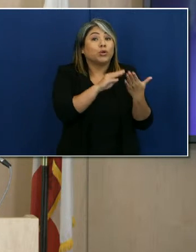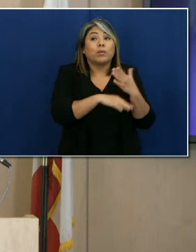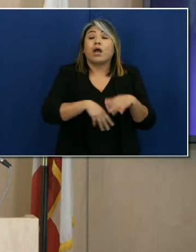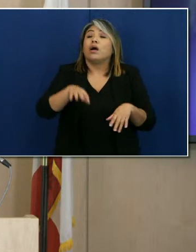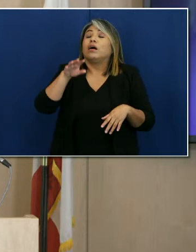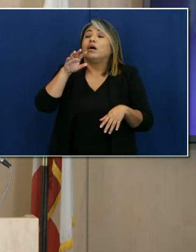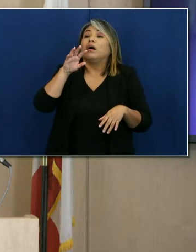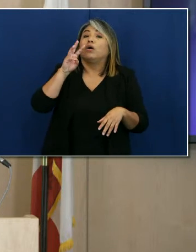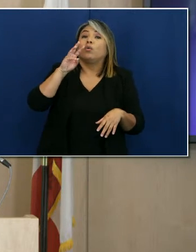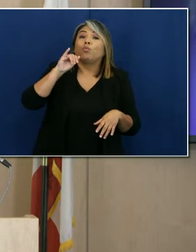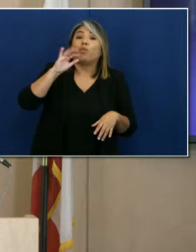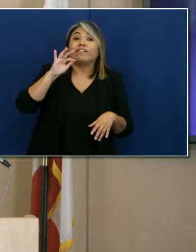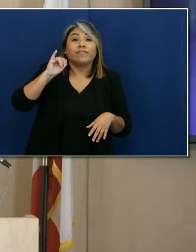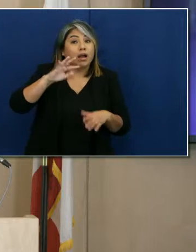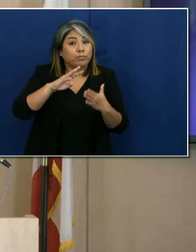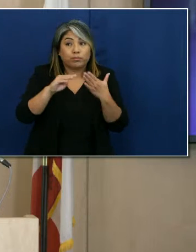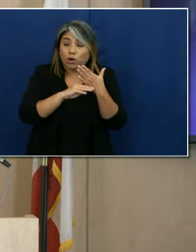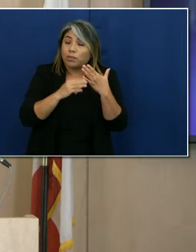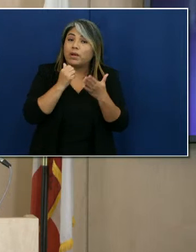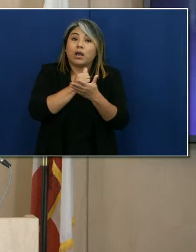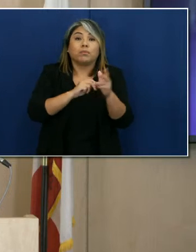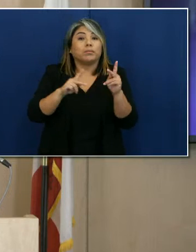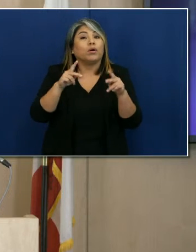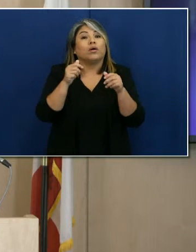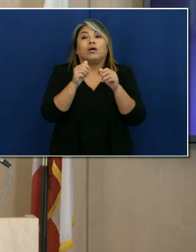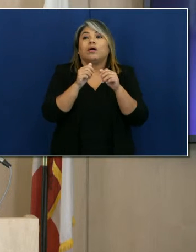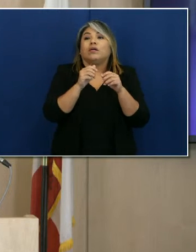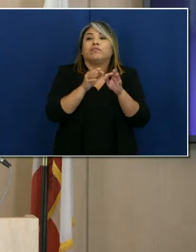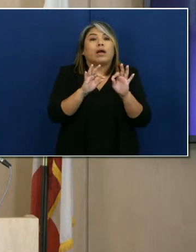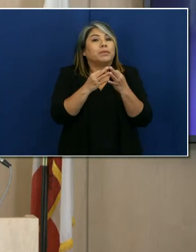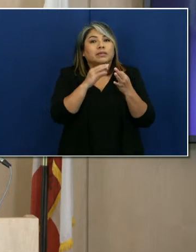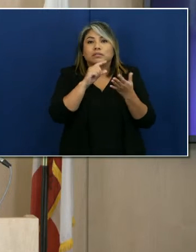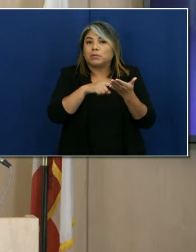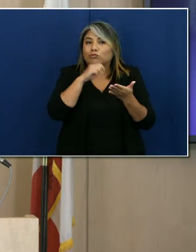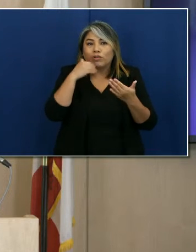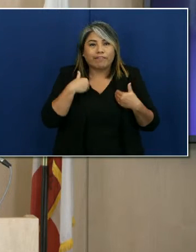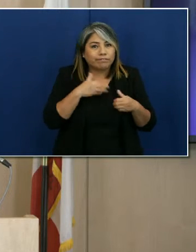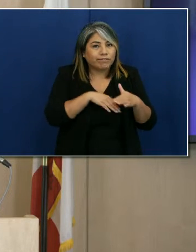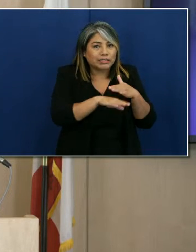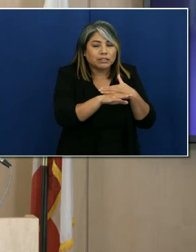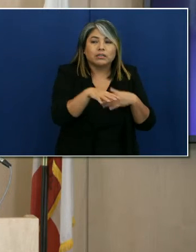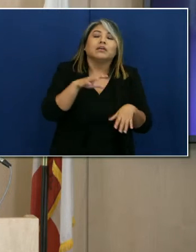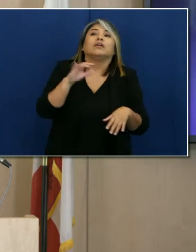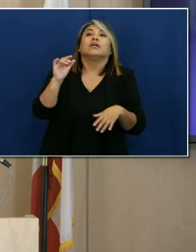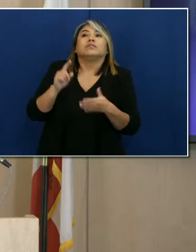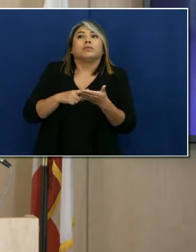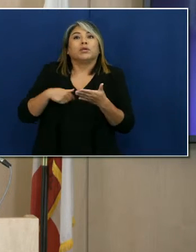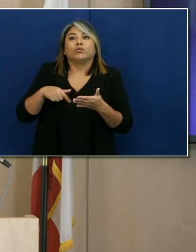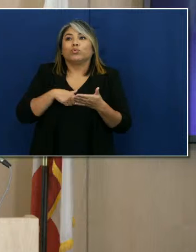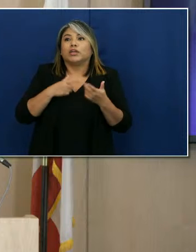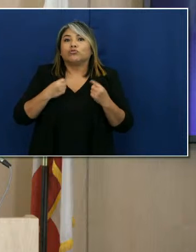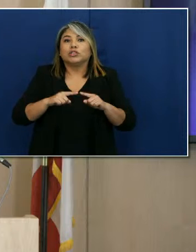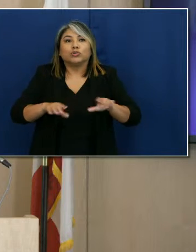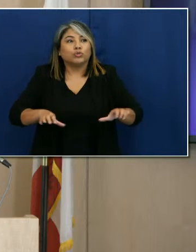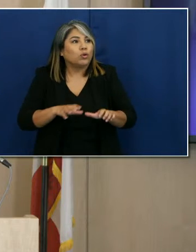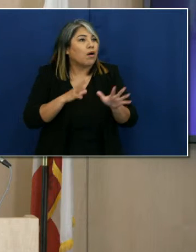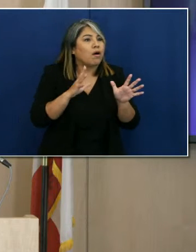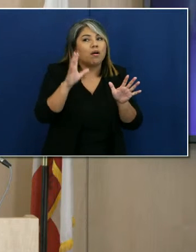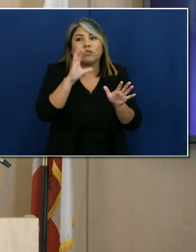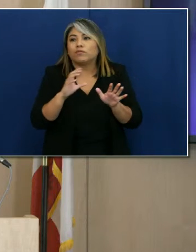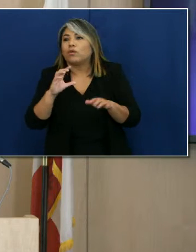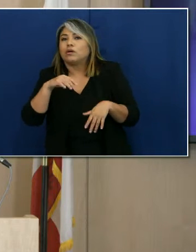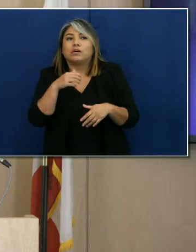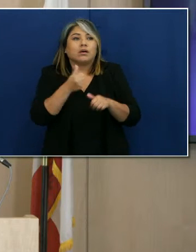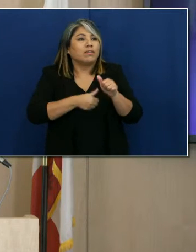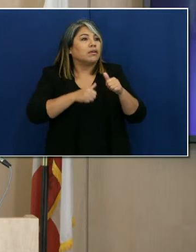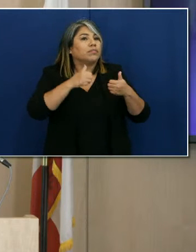program is designed to help families who don't have access to that. And so time and again, we've stepped up to try and look at every opportunity we can to support